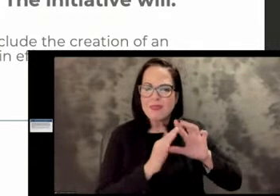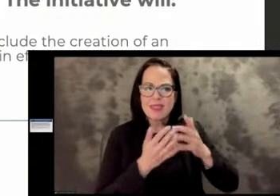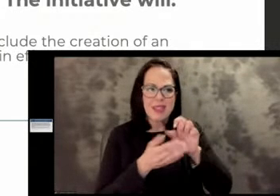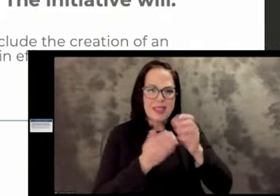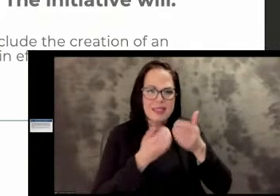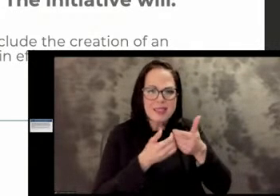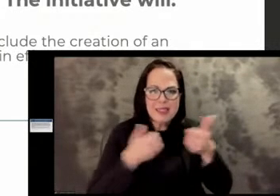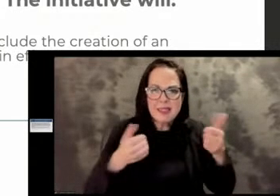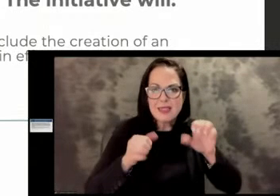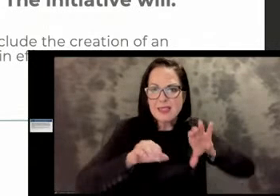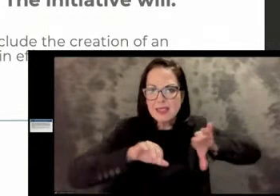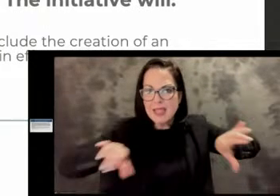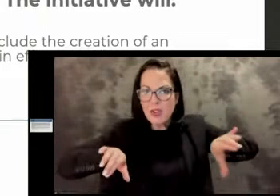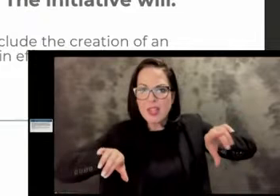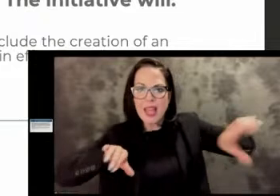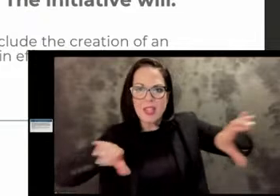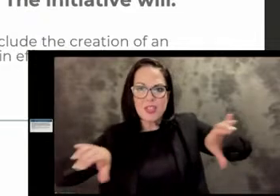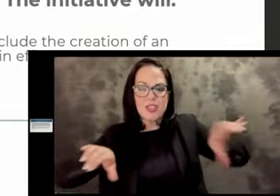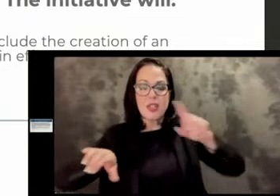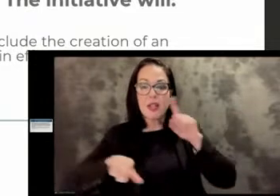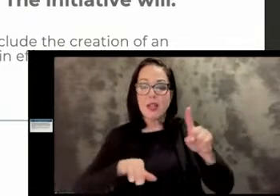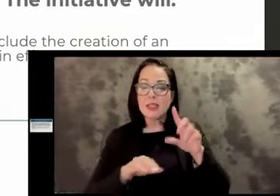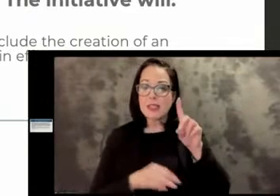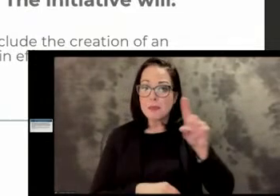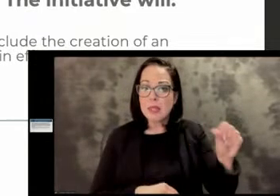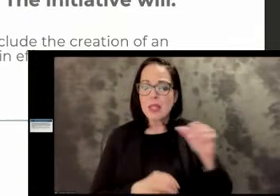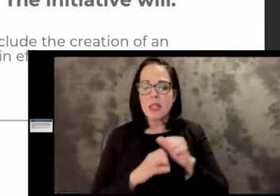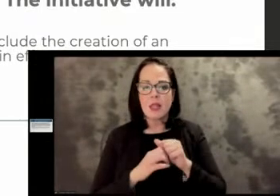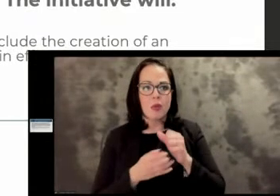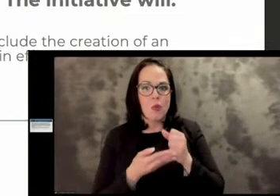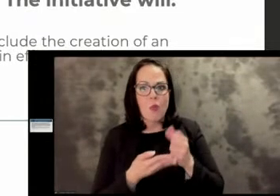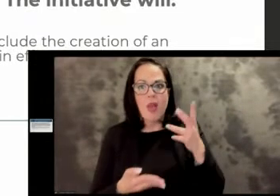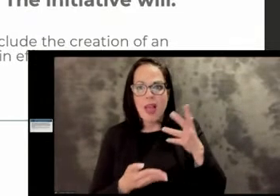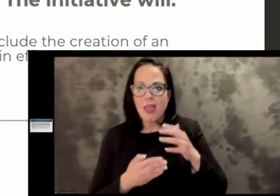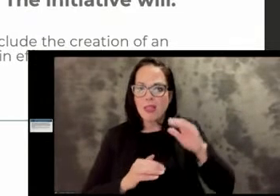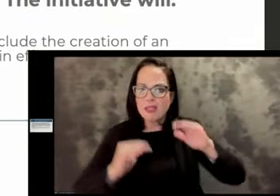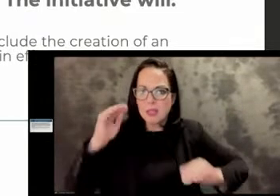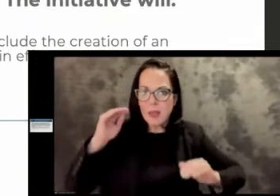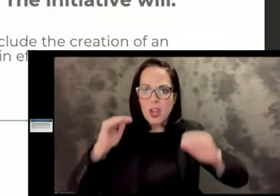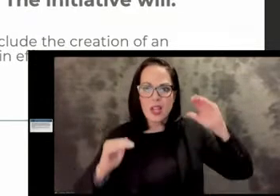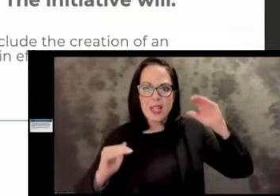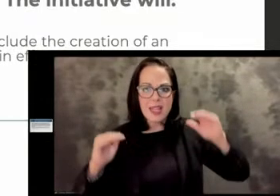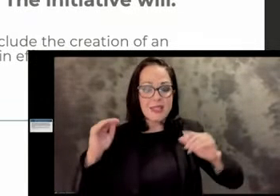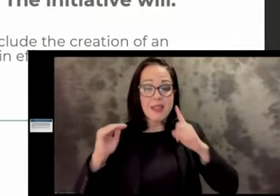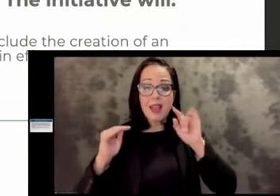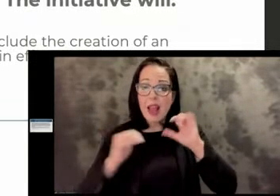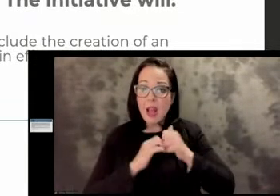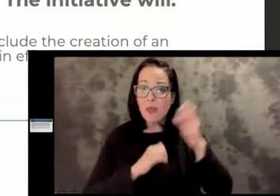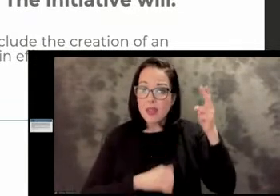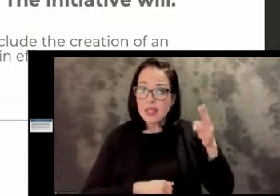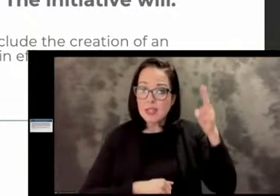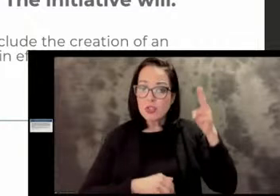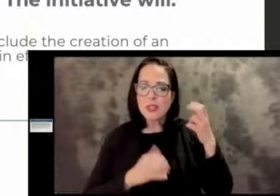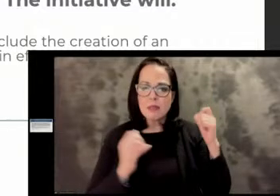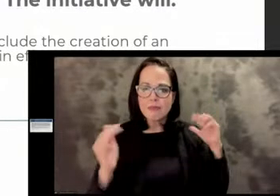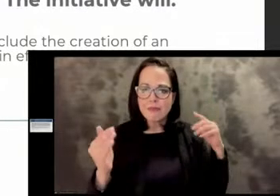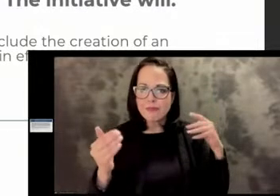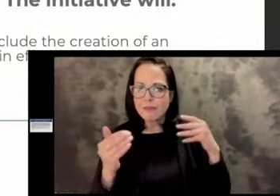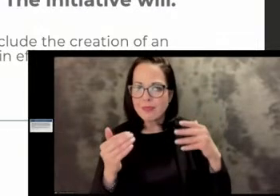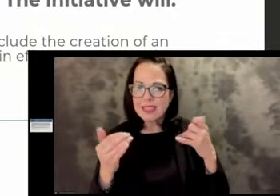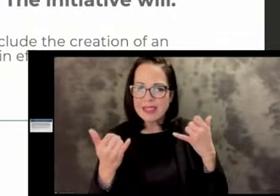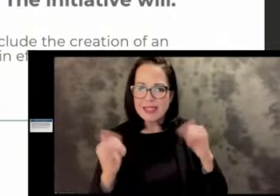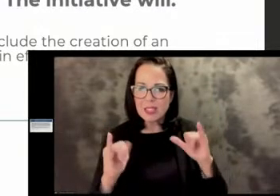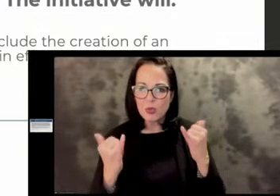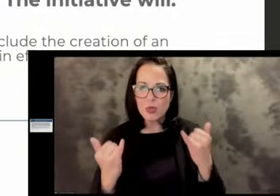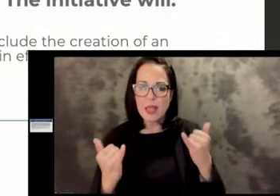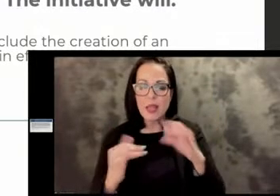policing to disability and employment and wealth disparities, and how that history continues to persist in the present, including its connection